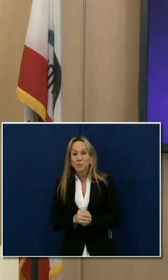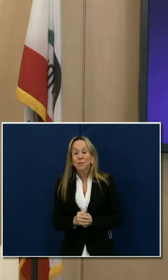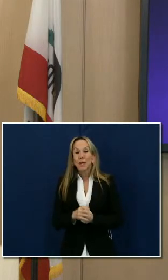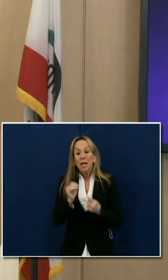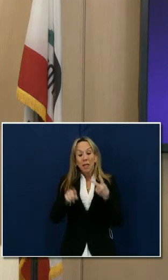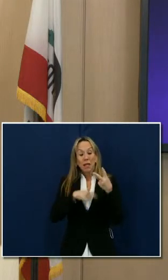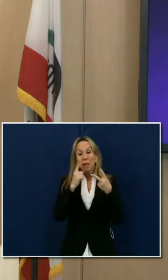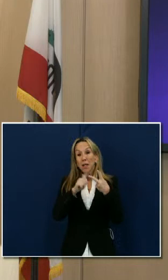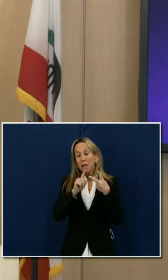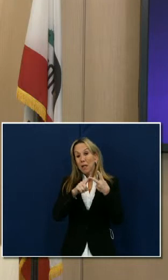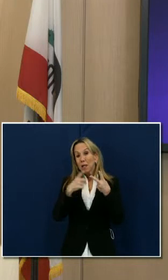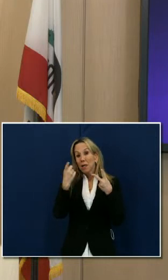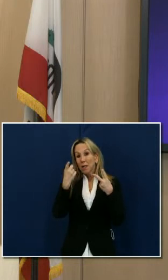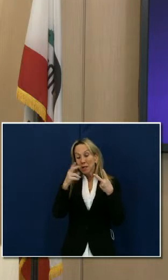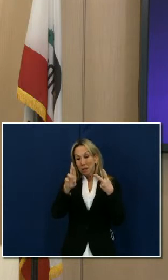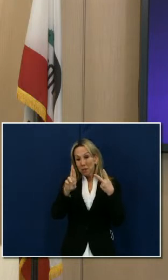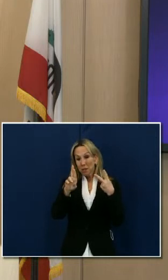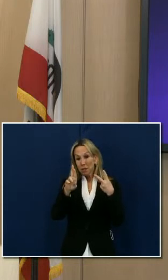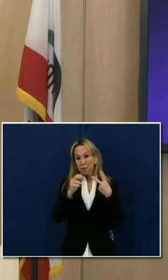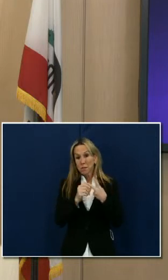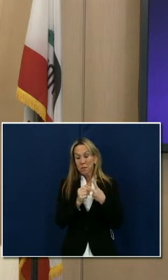Dr. Ankita